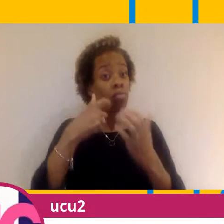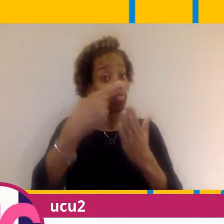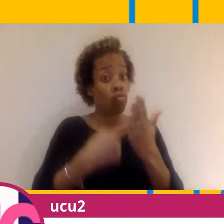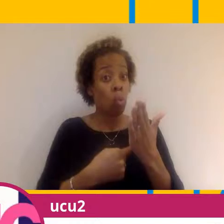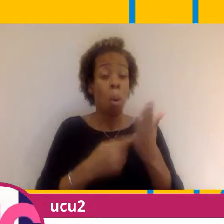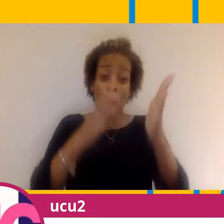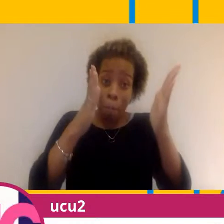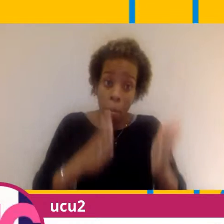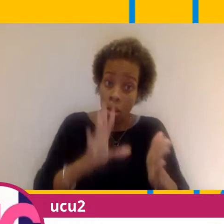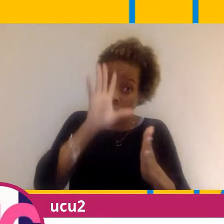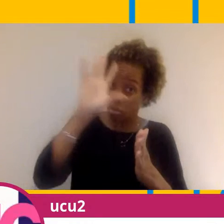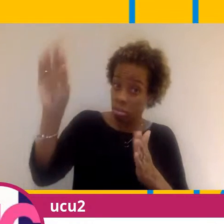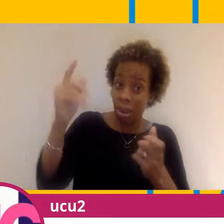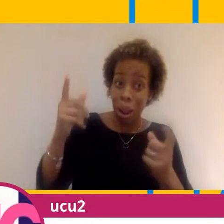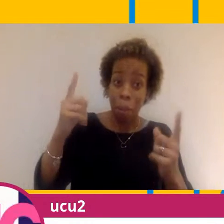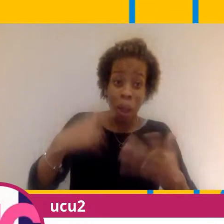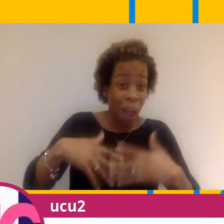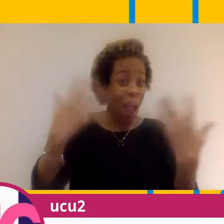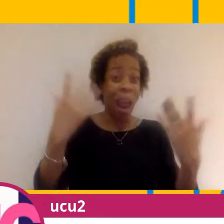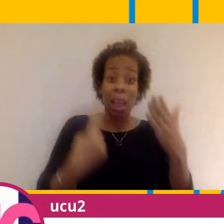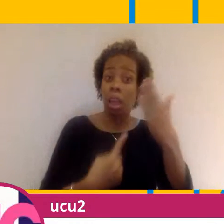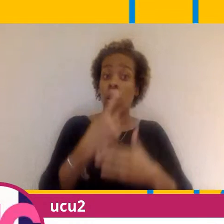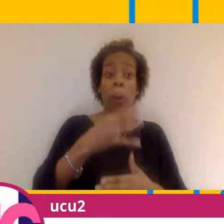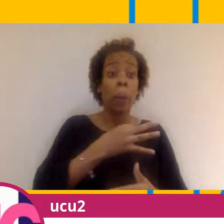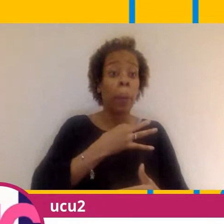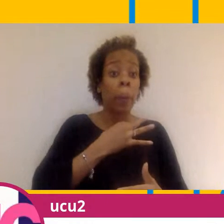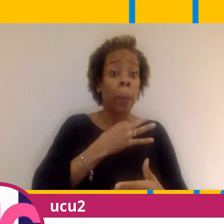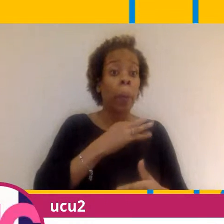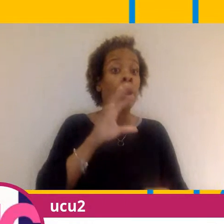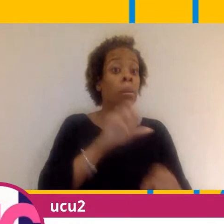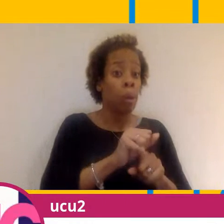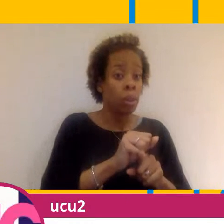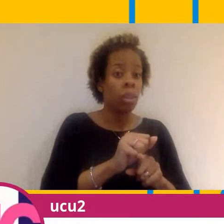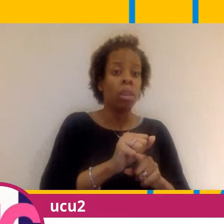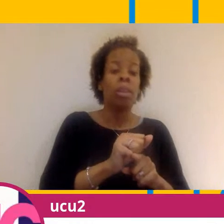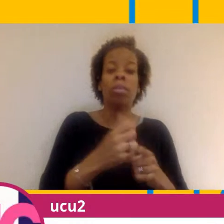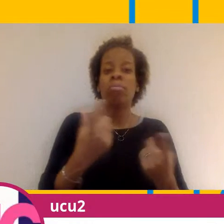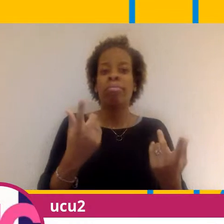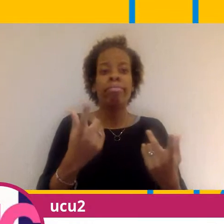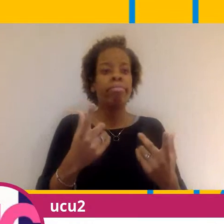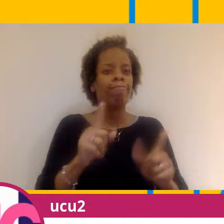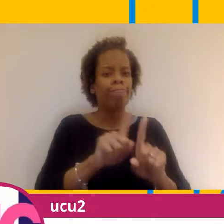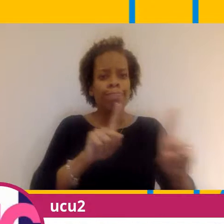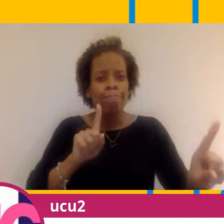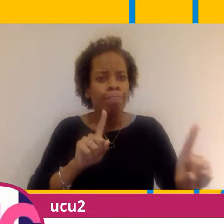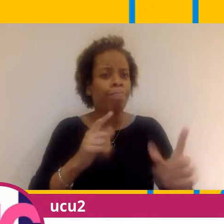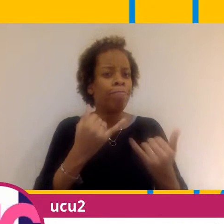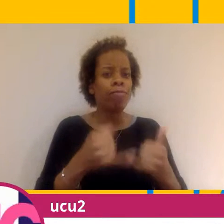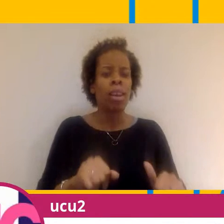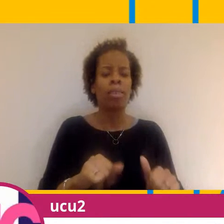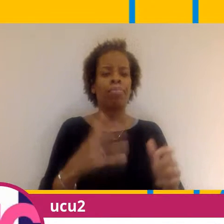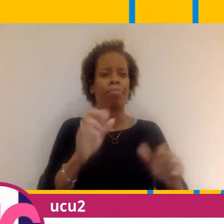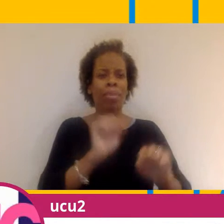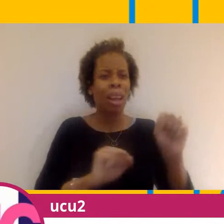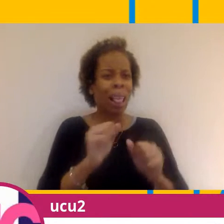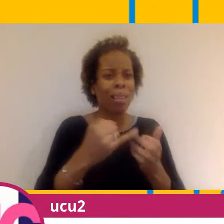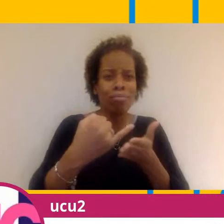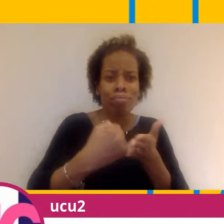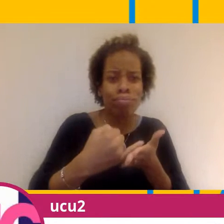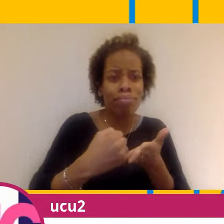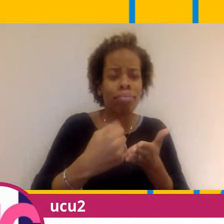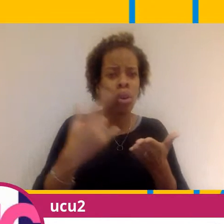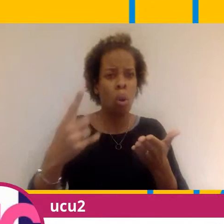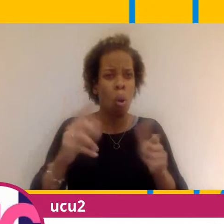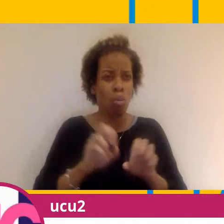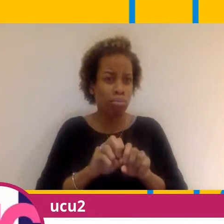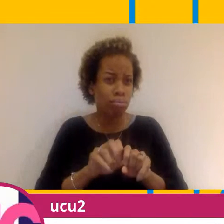any hazards that come to their attention. And so if there's failed cleaning or no social distancing, or if the infection rate is